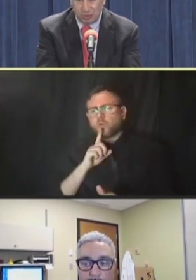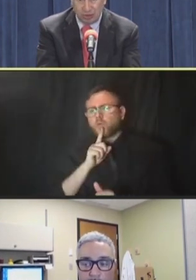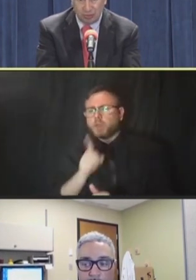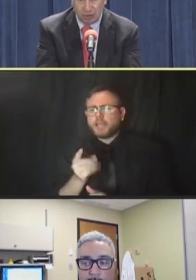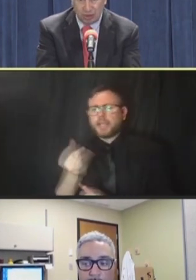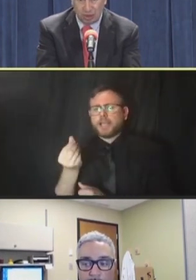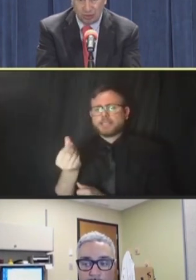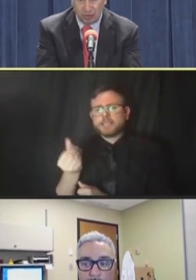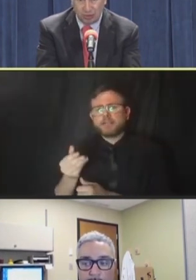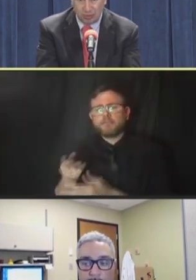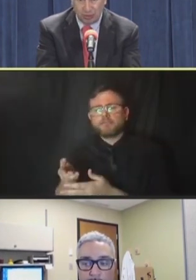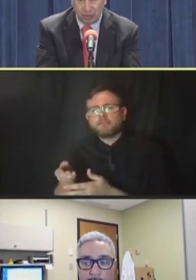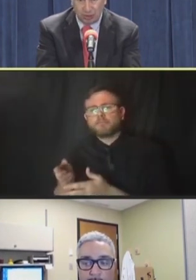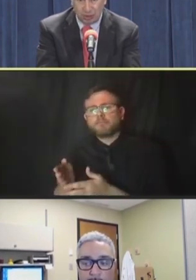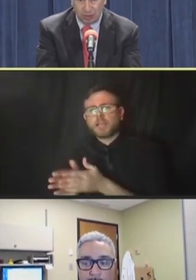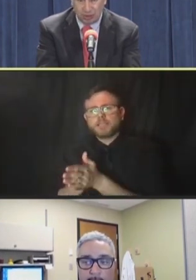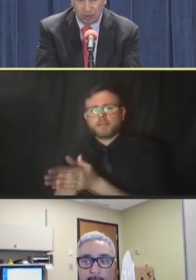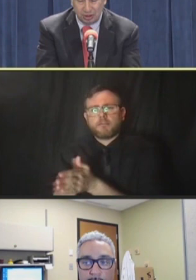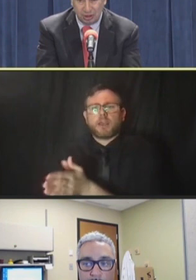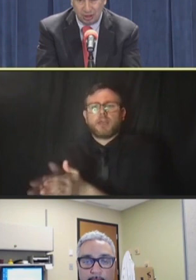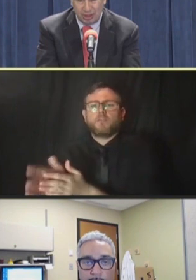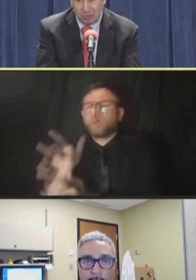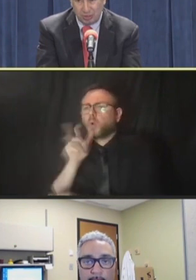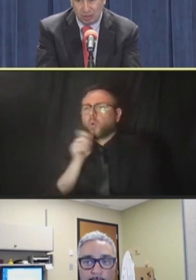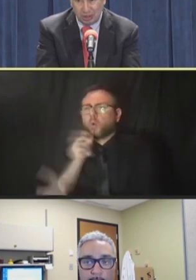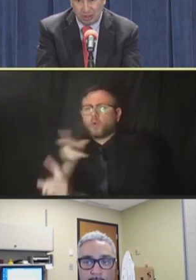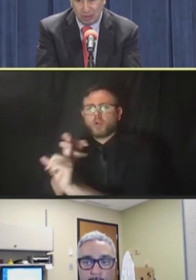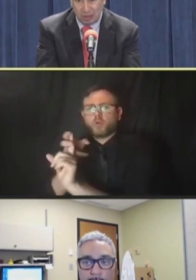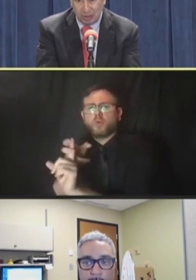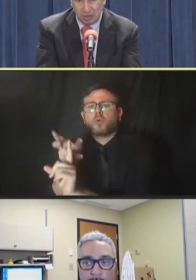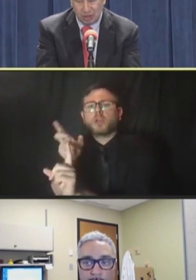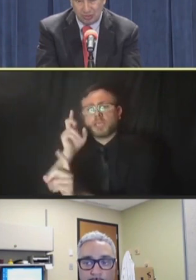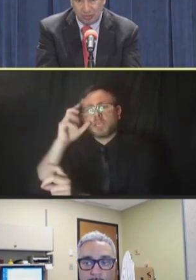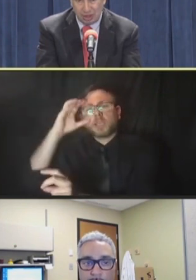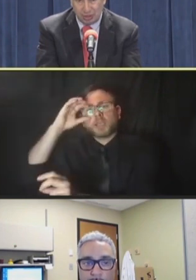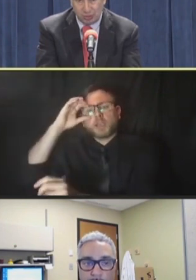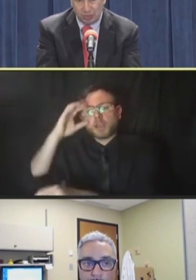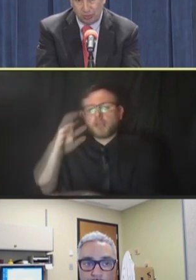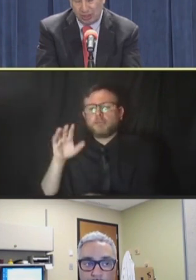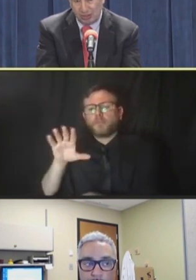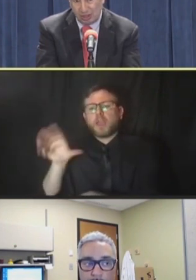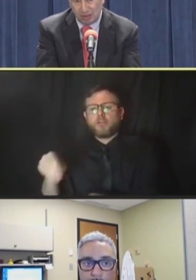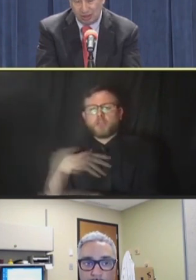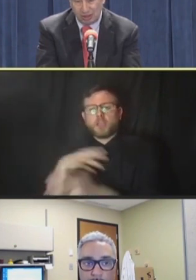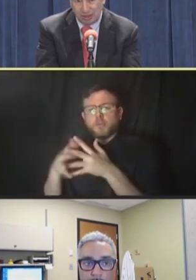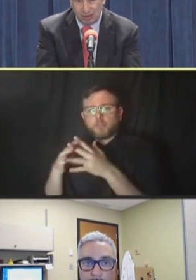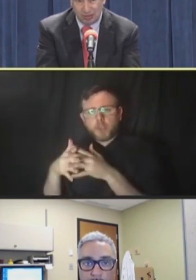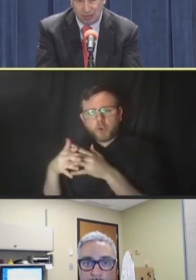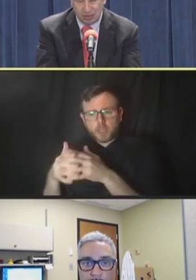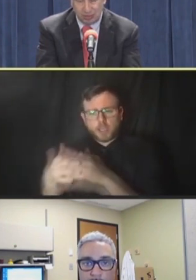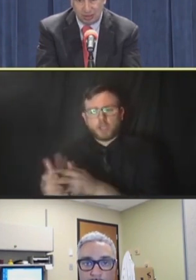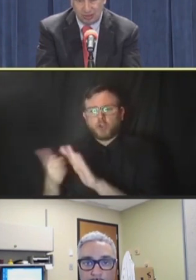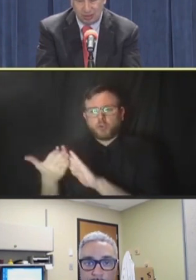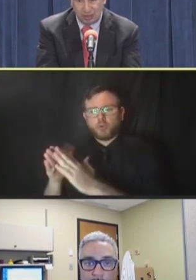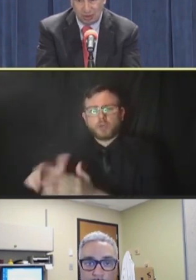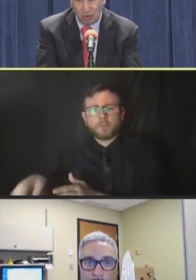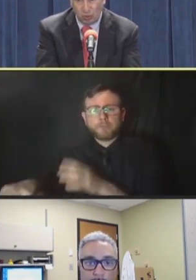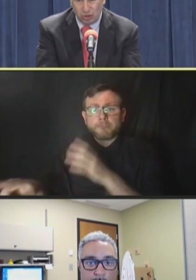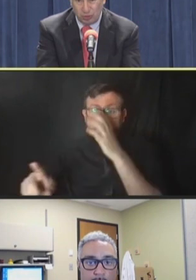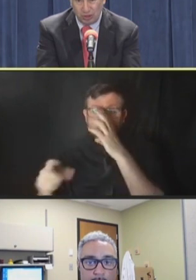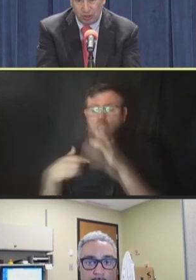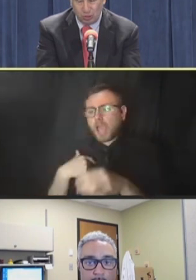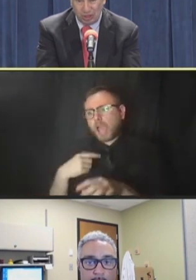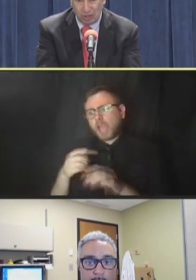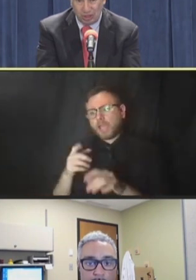were doing a better job recruiting minority populations. And I would say that, again, the success, for example, from my site, and I can say the success of many sites,